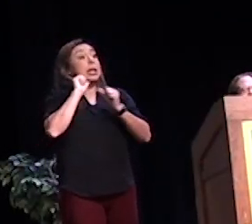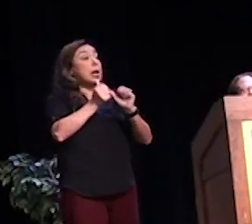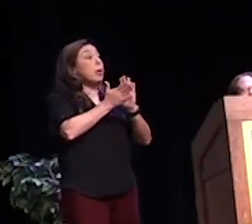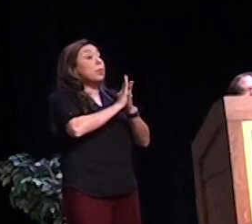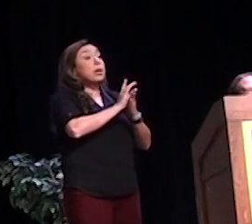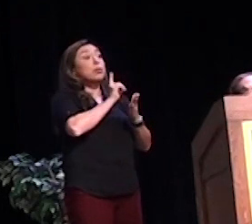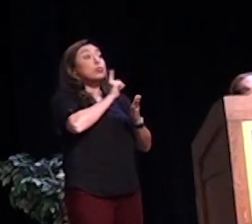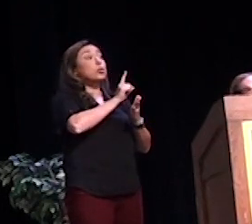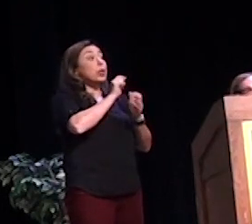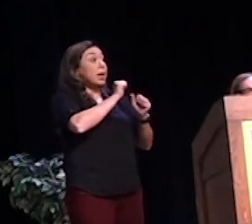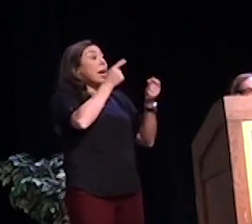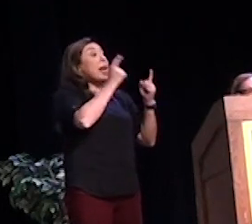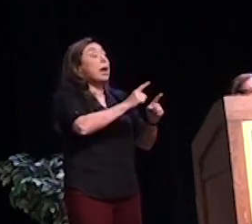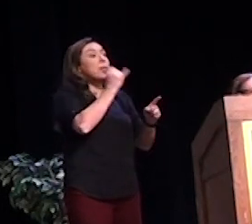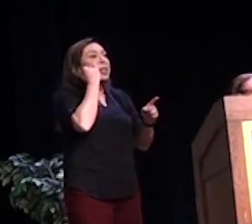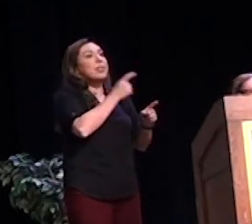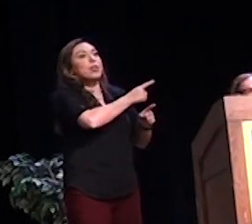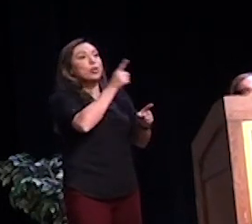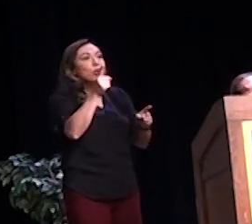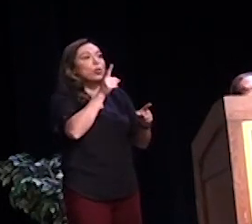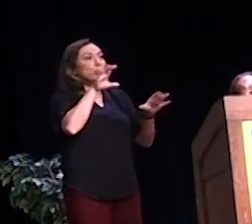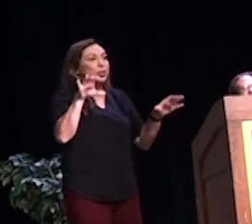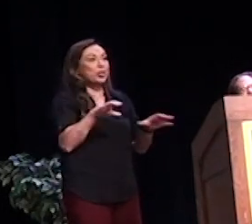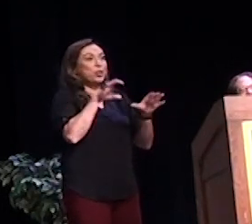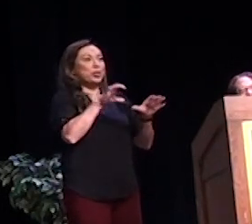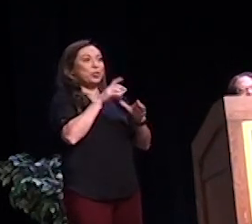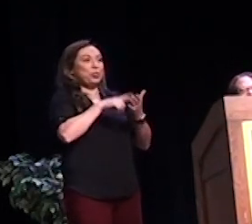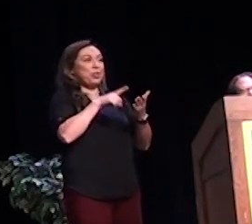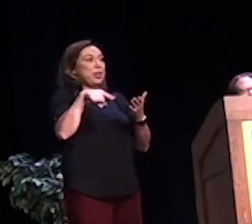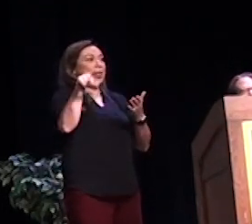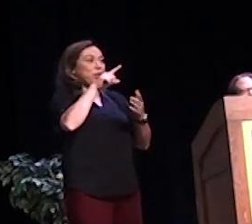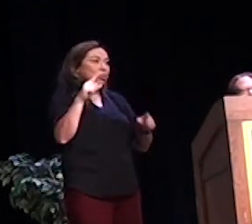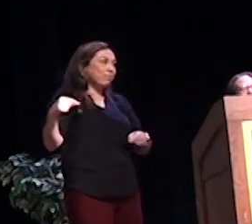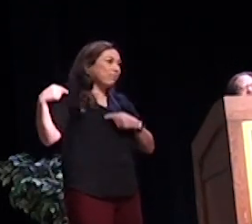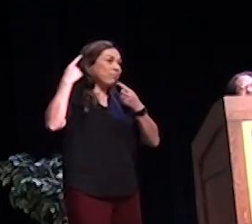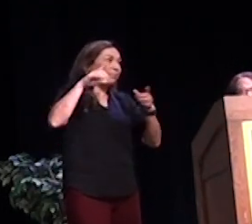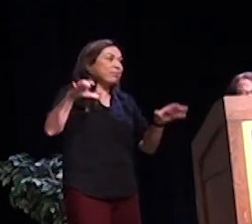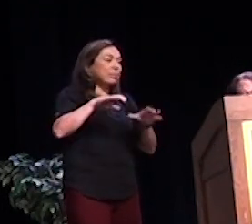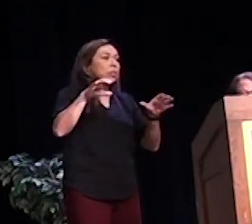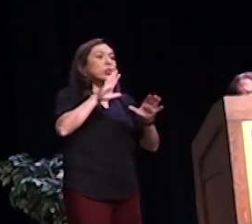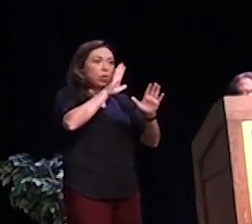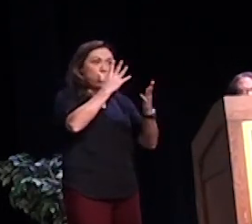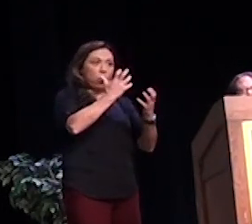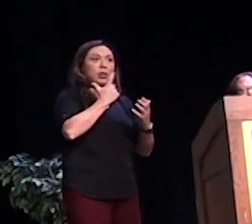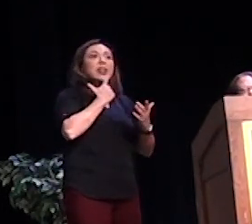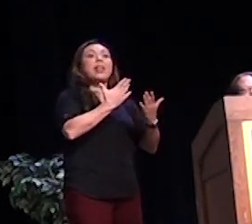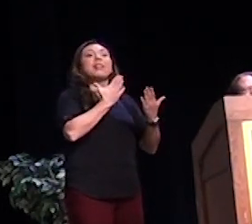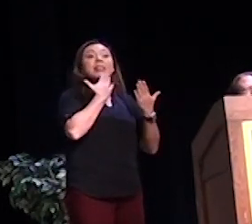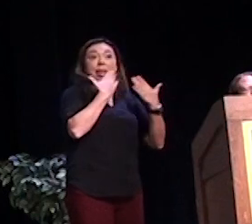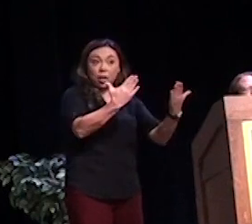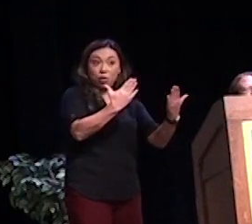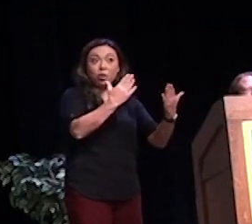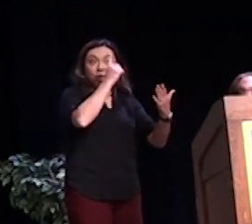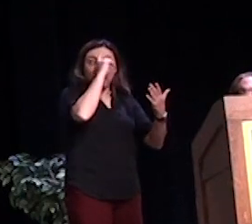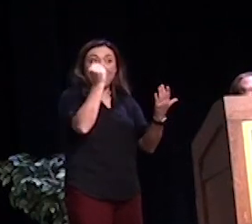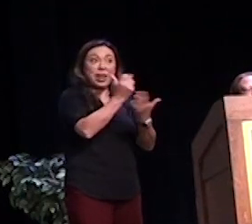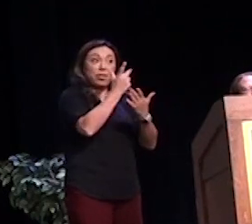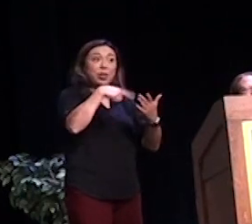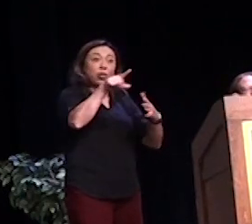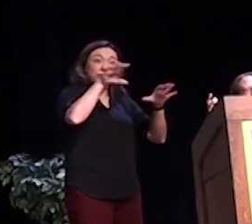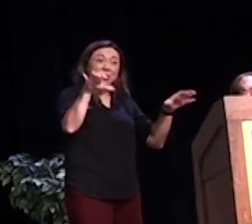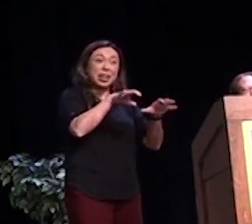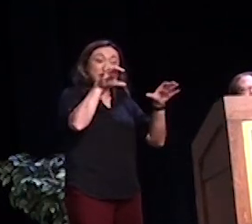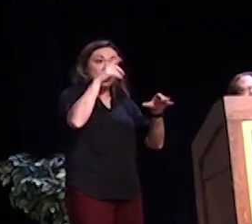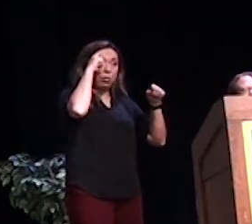all are doing what you do. So in addition to saying thank you for everything you've done for